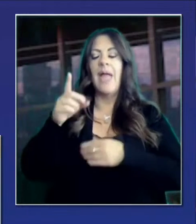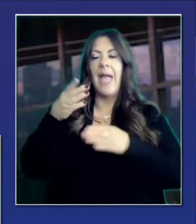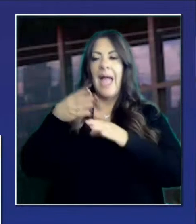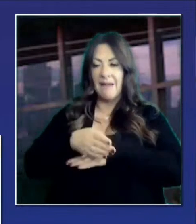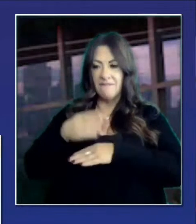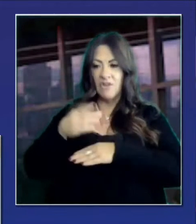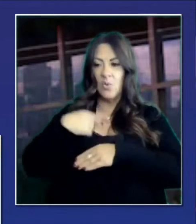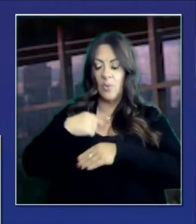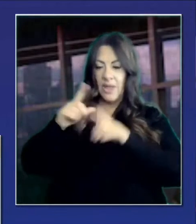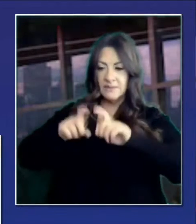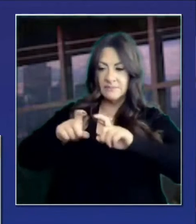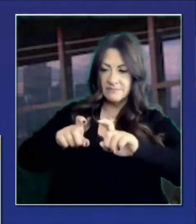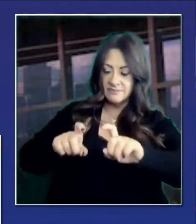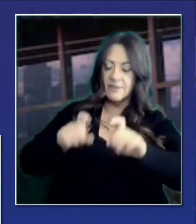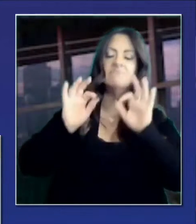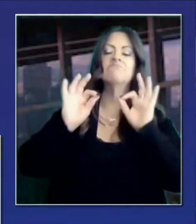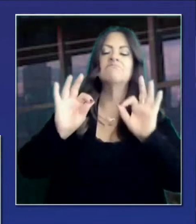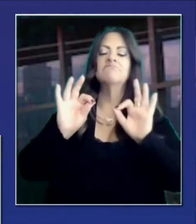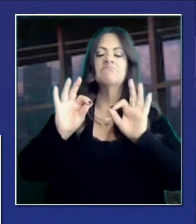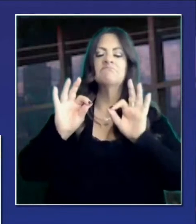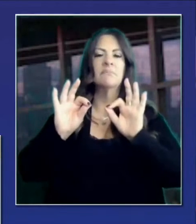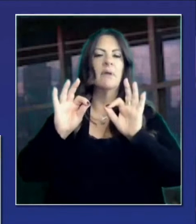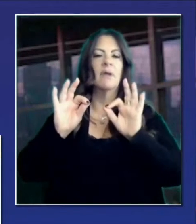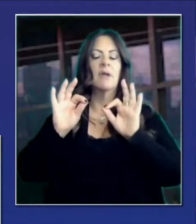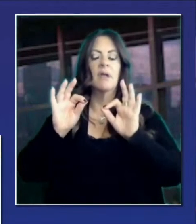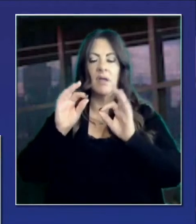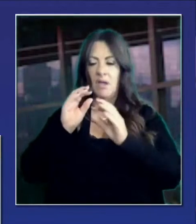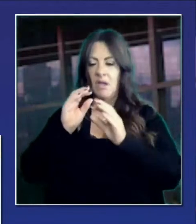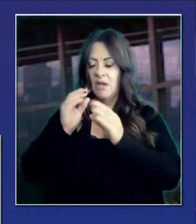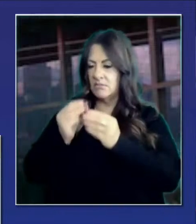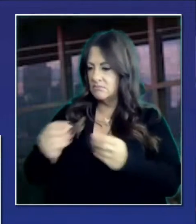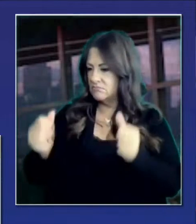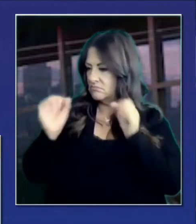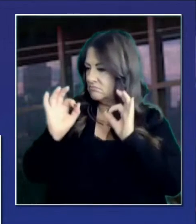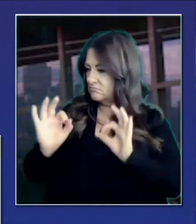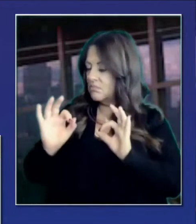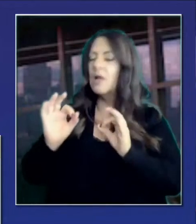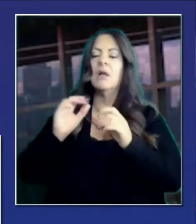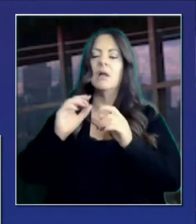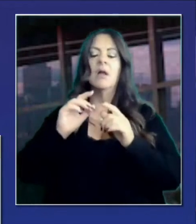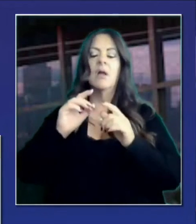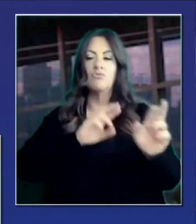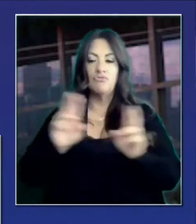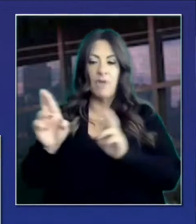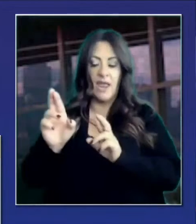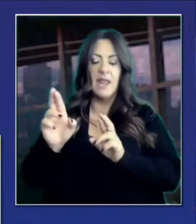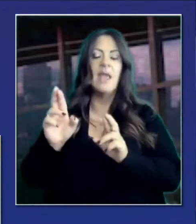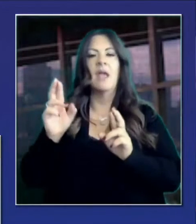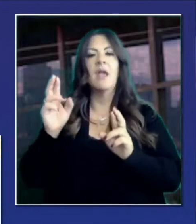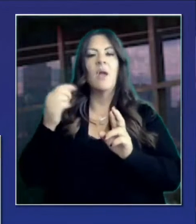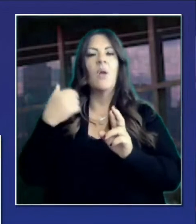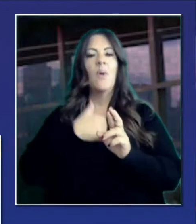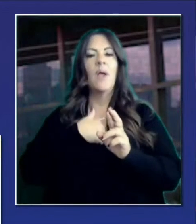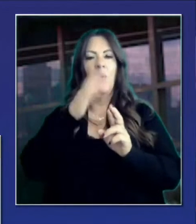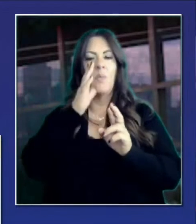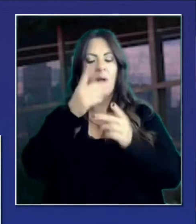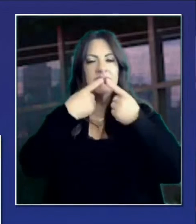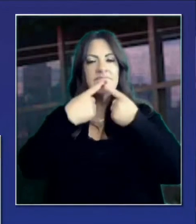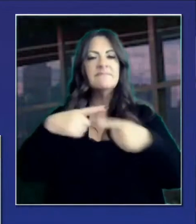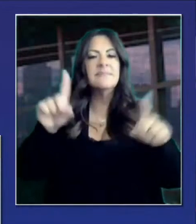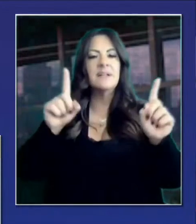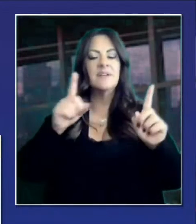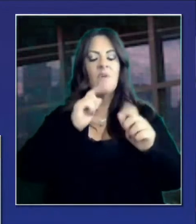these bells and whistles, the end-to-end issues, and we make sure that we're really ready, 40 million people,